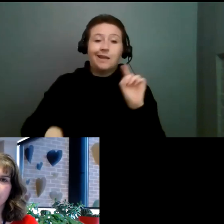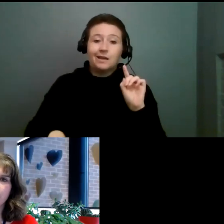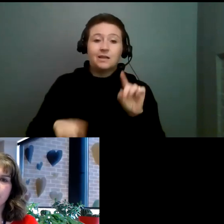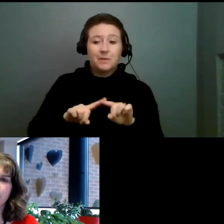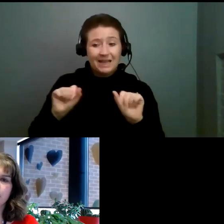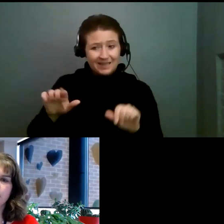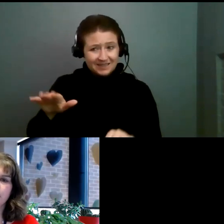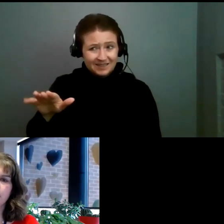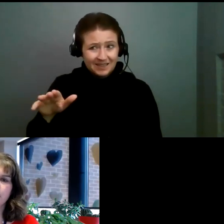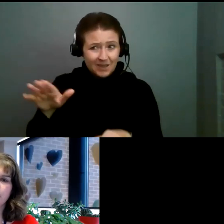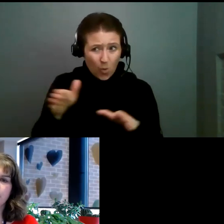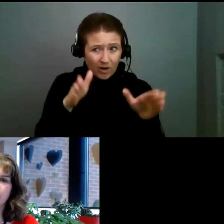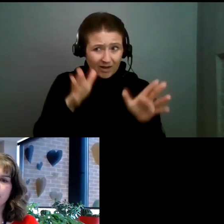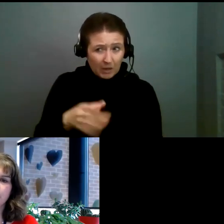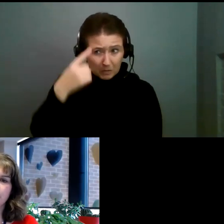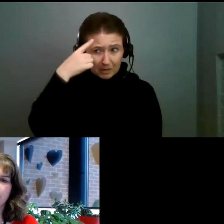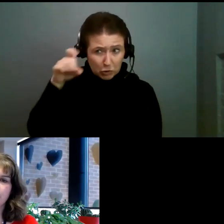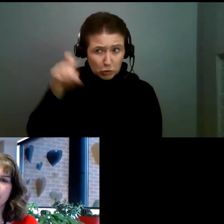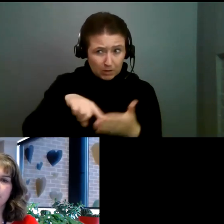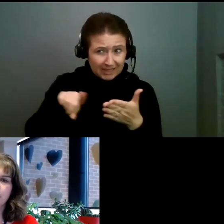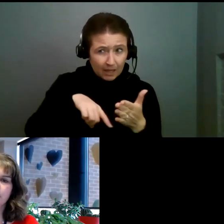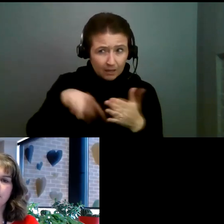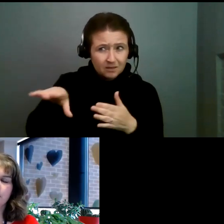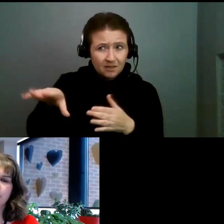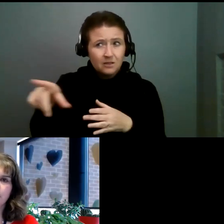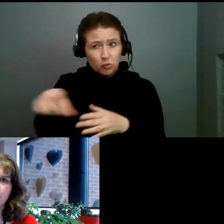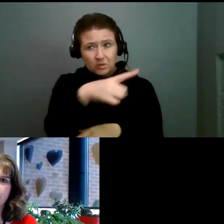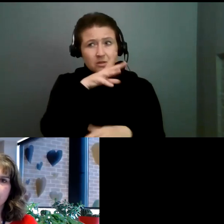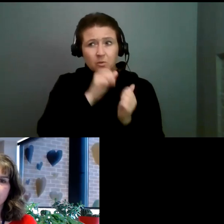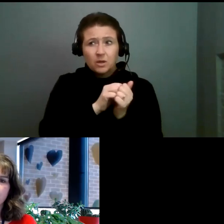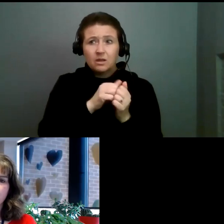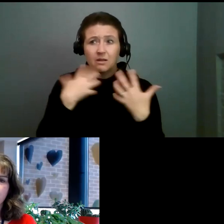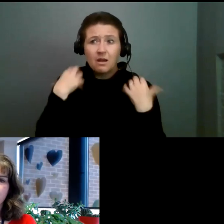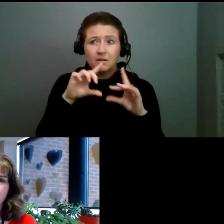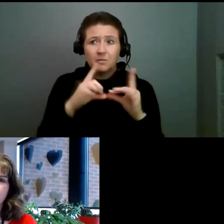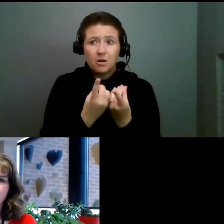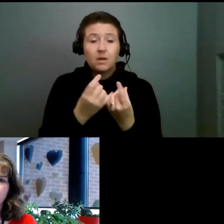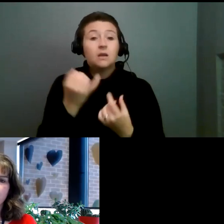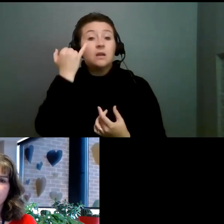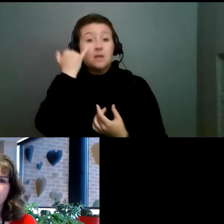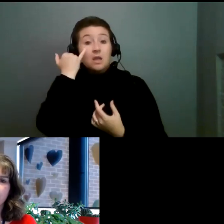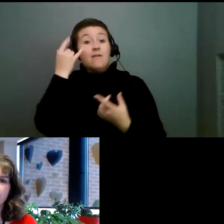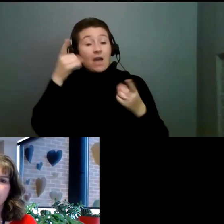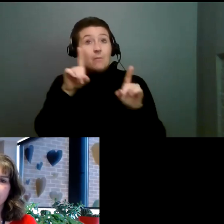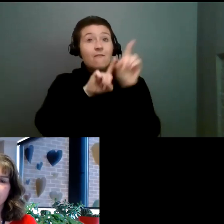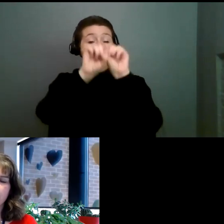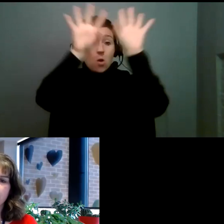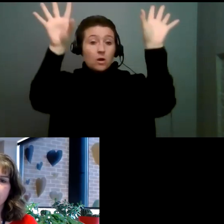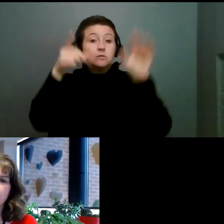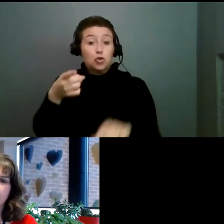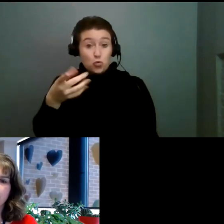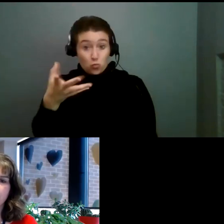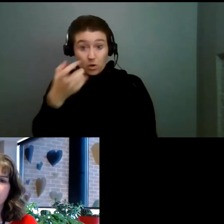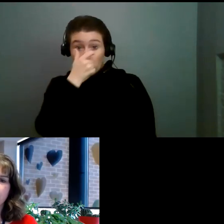should cancel and consult with the health department. If you want to watch the fireworks, if they go on and you want to watch